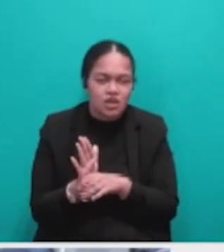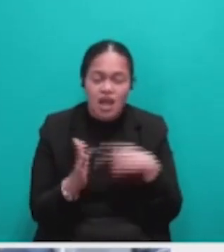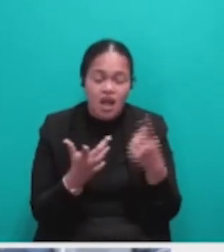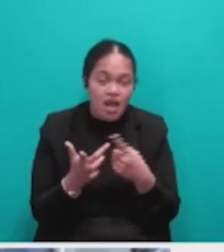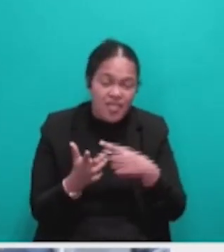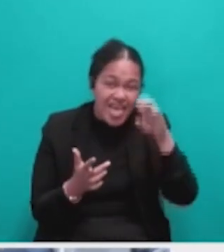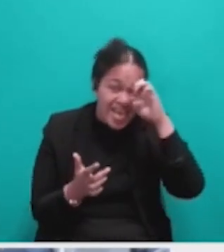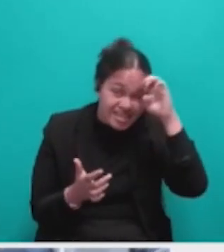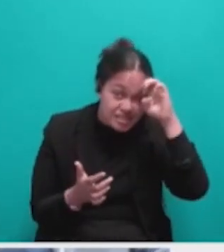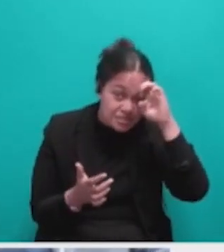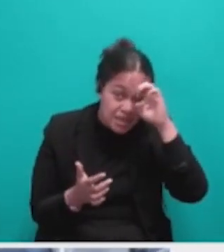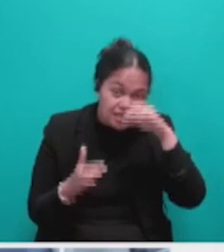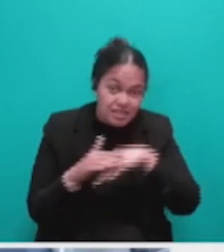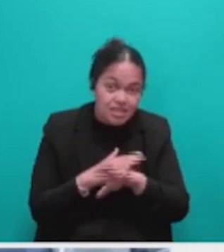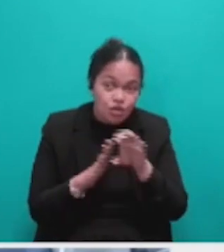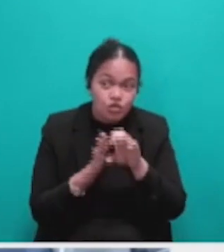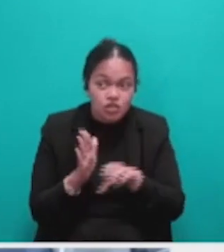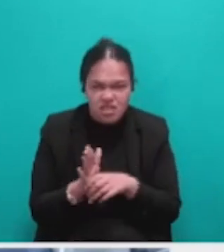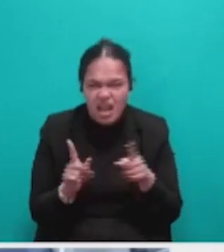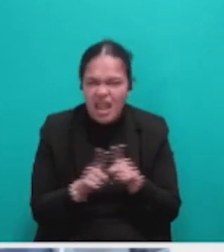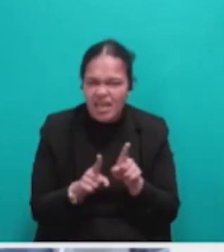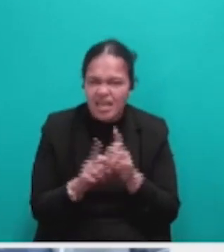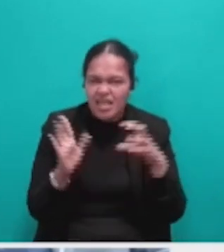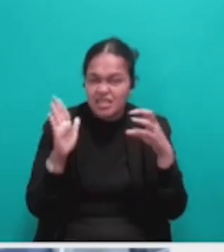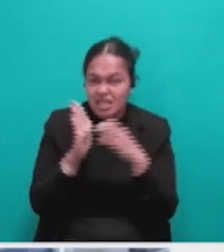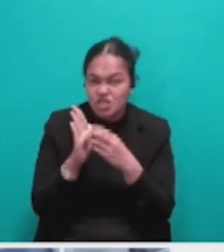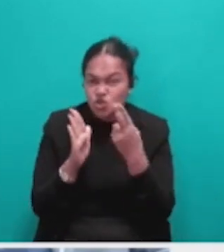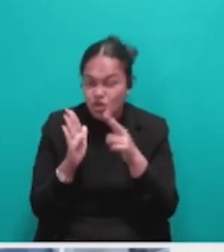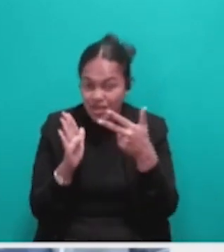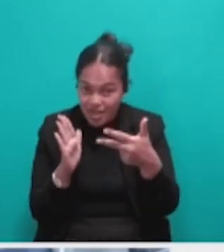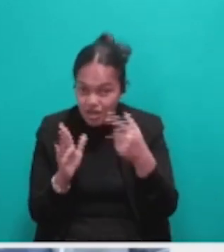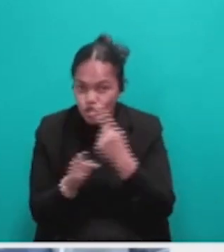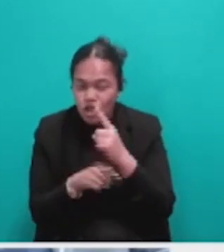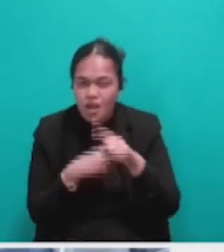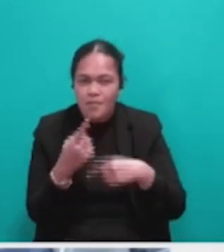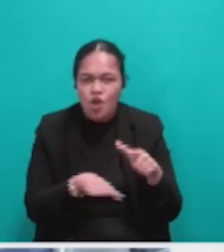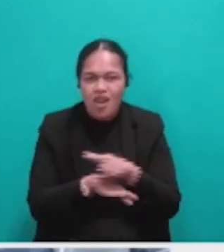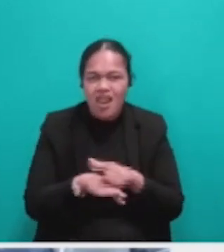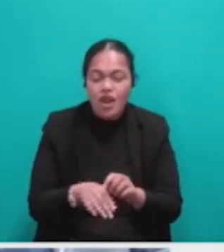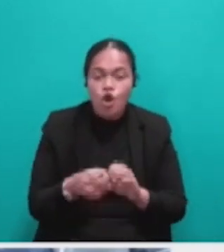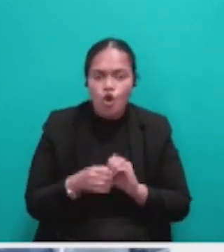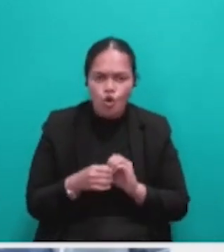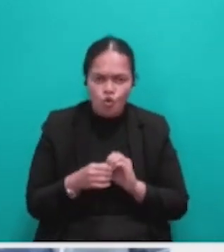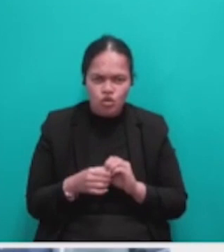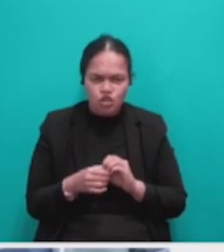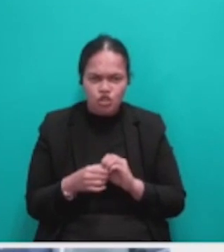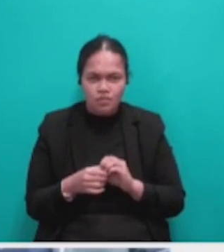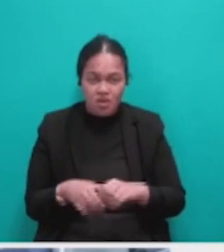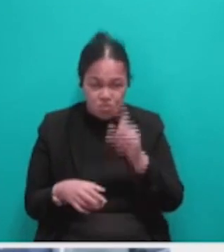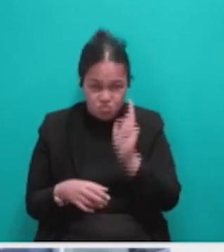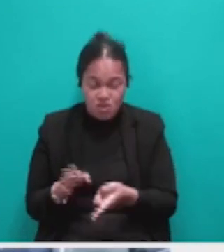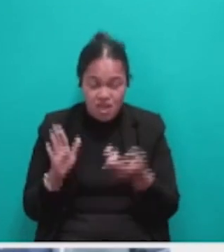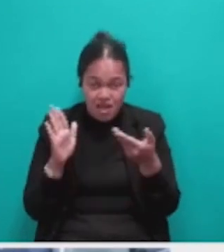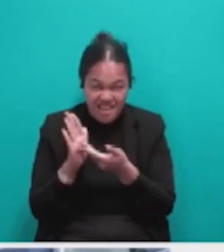Constitution, such as, for instance, Section 28 of the Constitution, which talks about land ownership, the sanctity of that